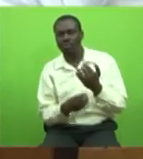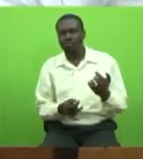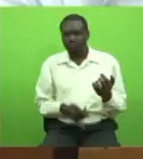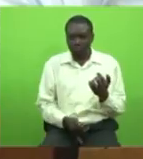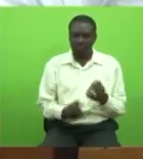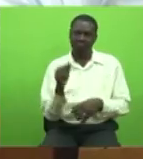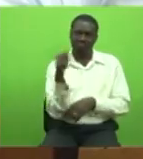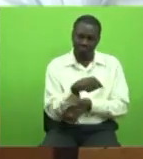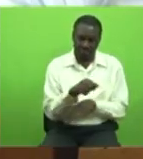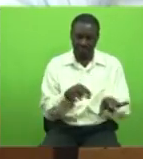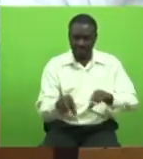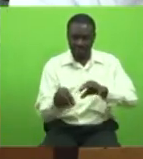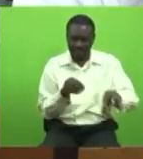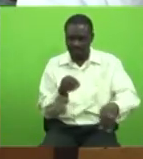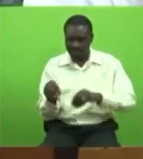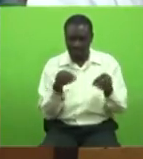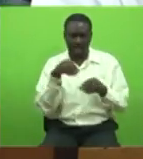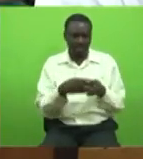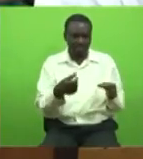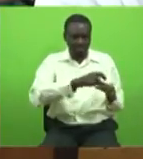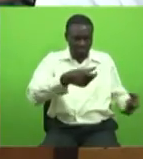you well. So I'll give you our